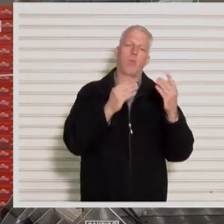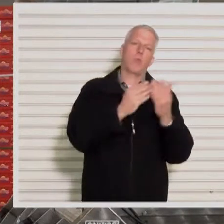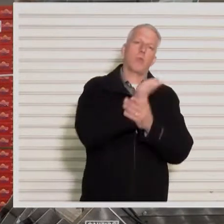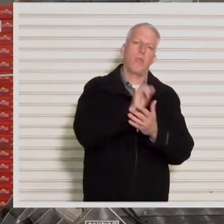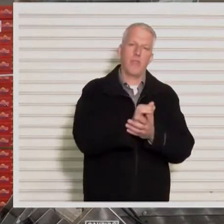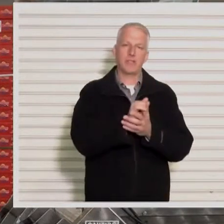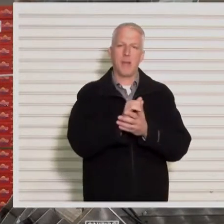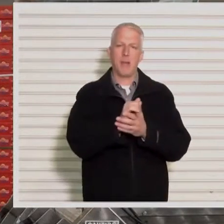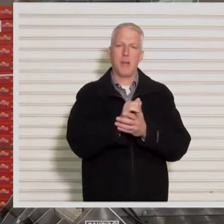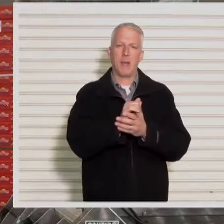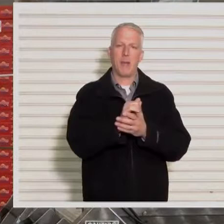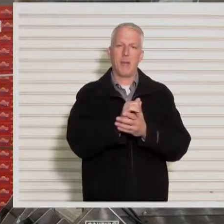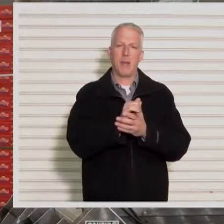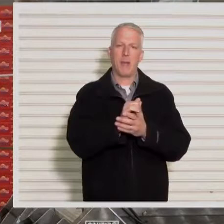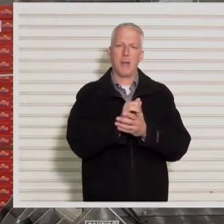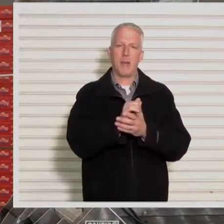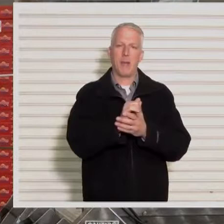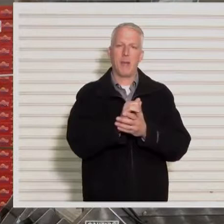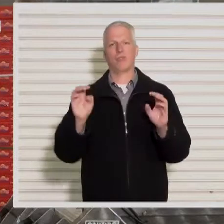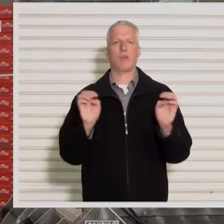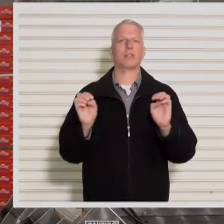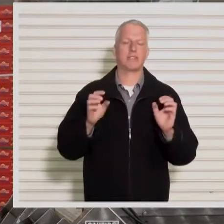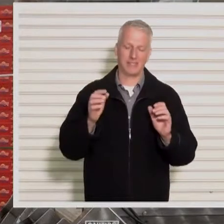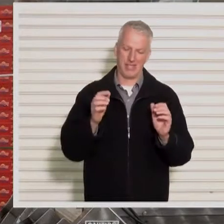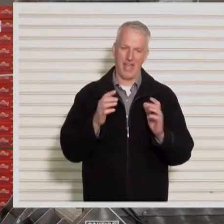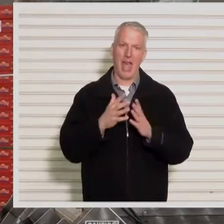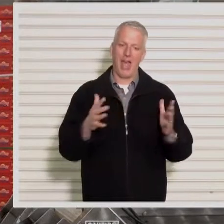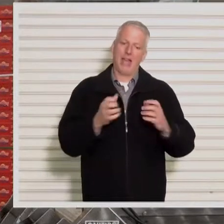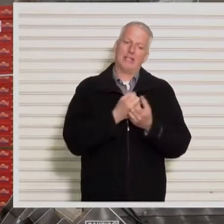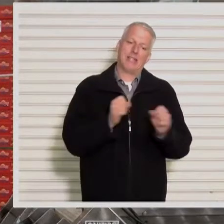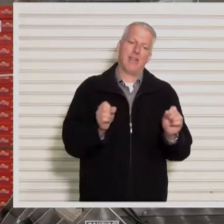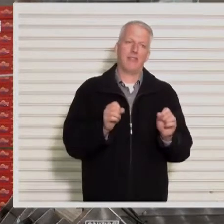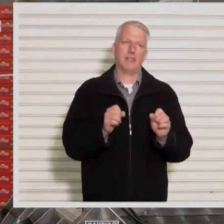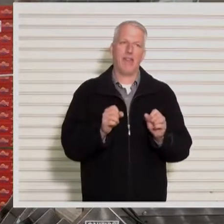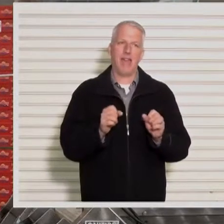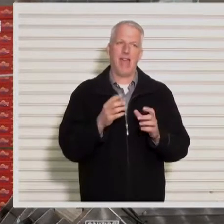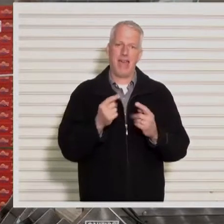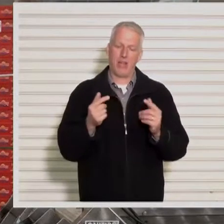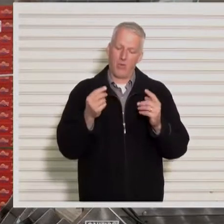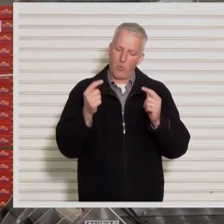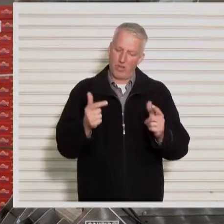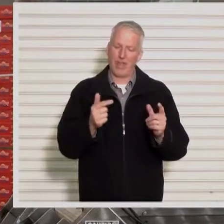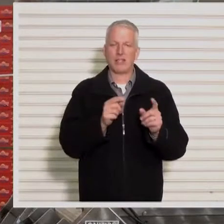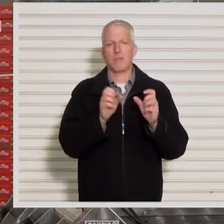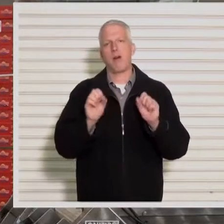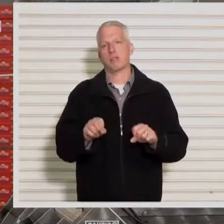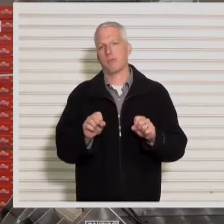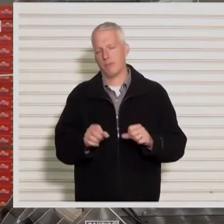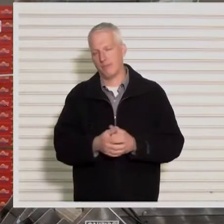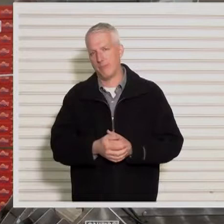this public health crisis as safely and quickly as possible.